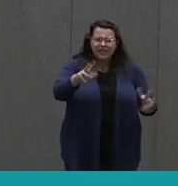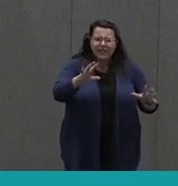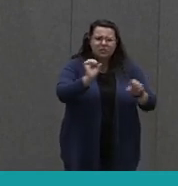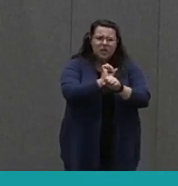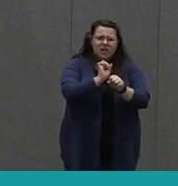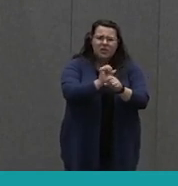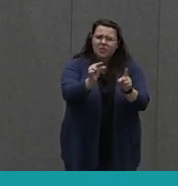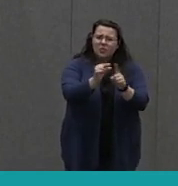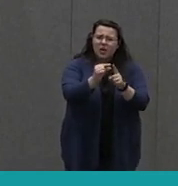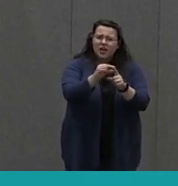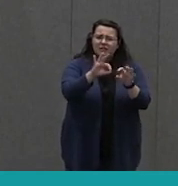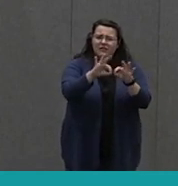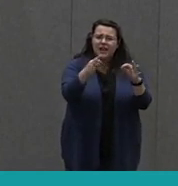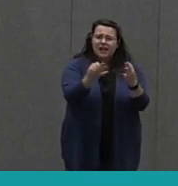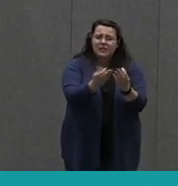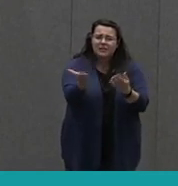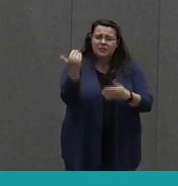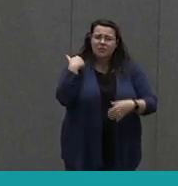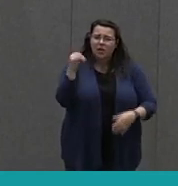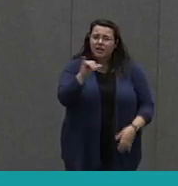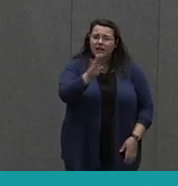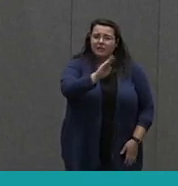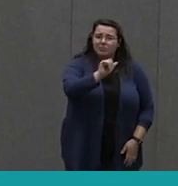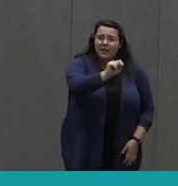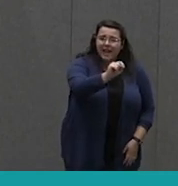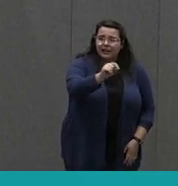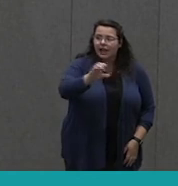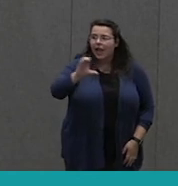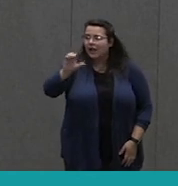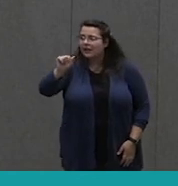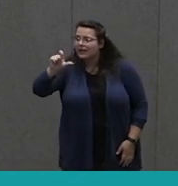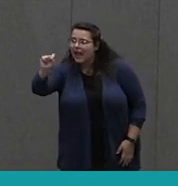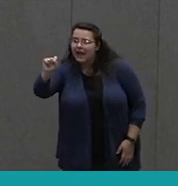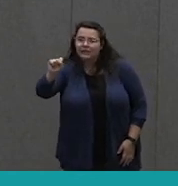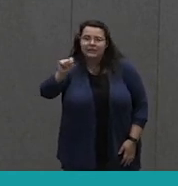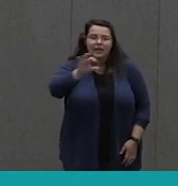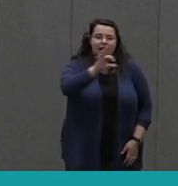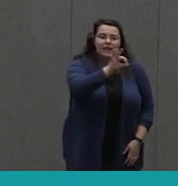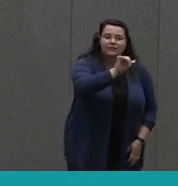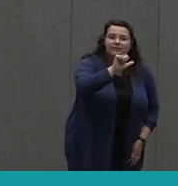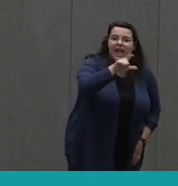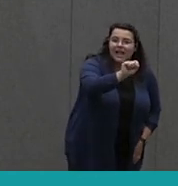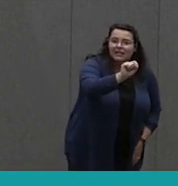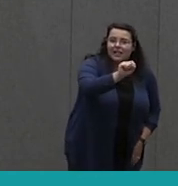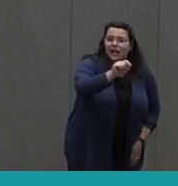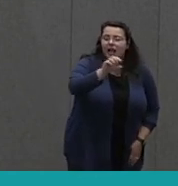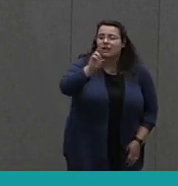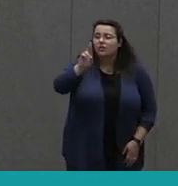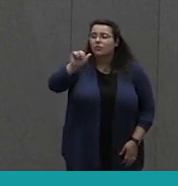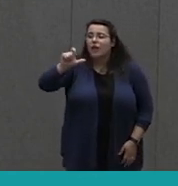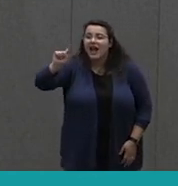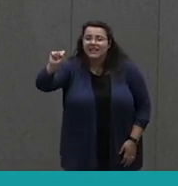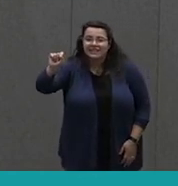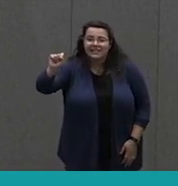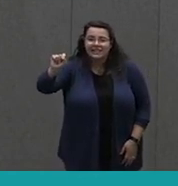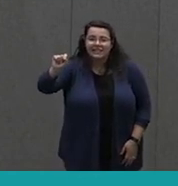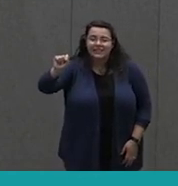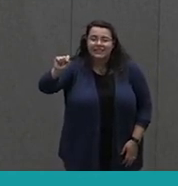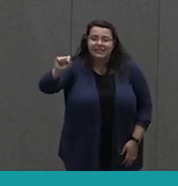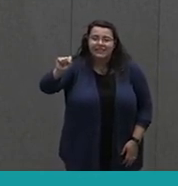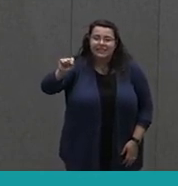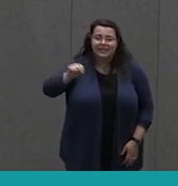This is the at friends. So letter A and letter T that together say at, they decided that they would just help all their friends. And